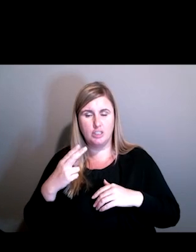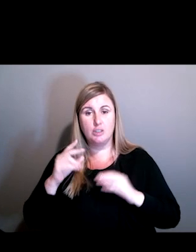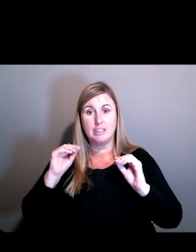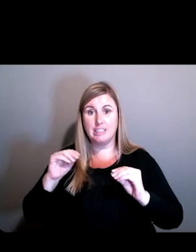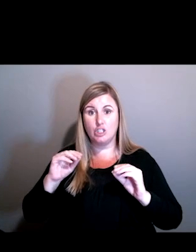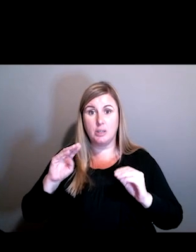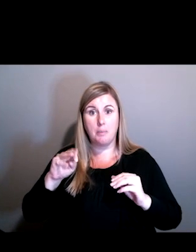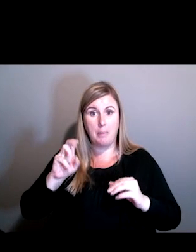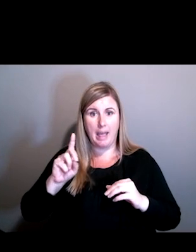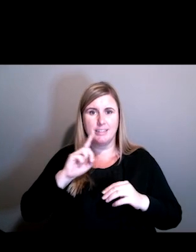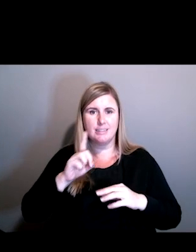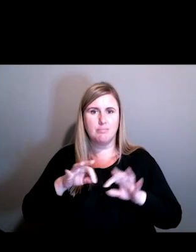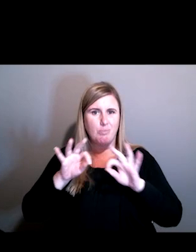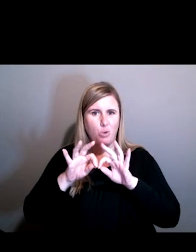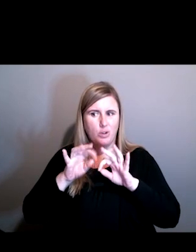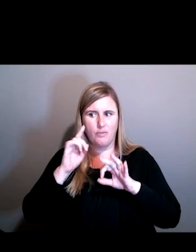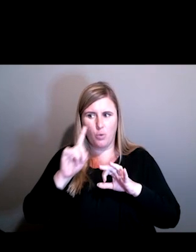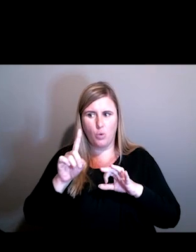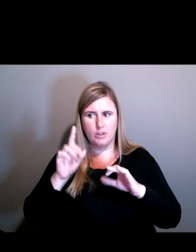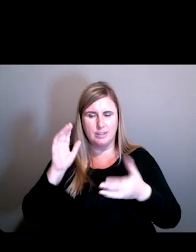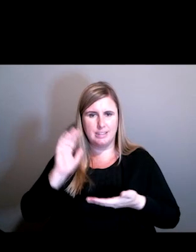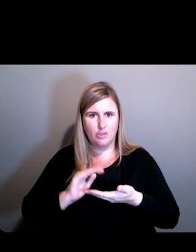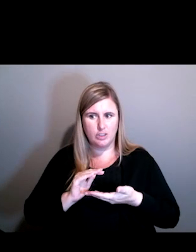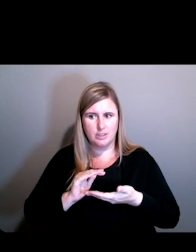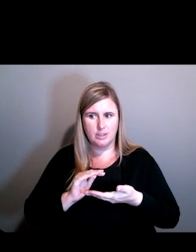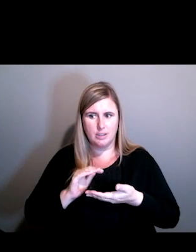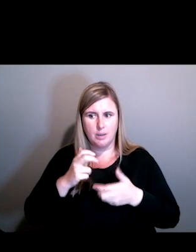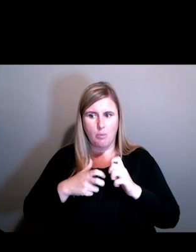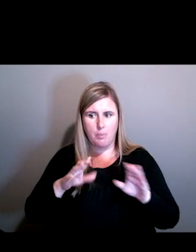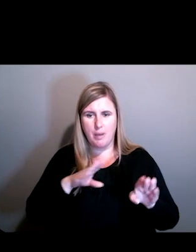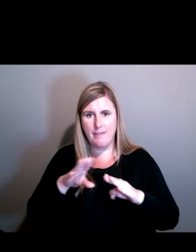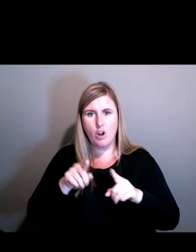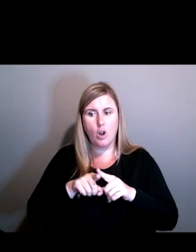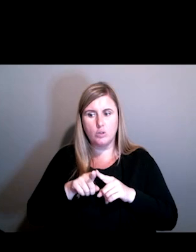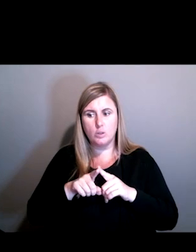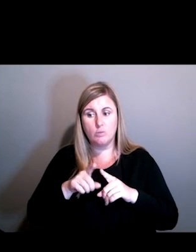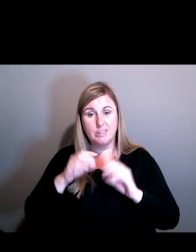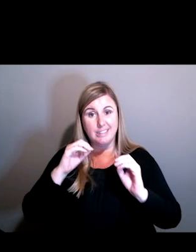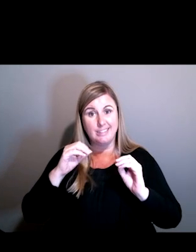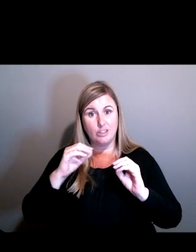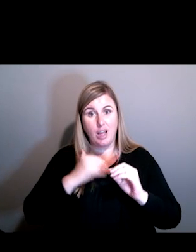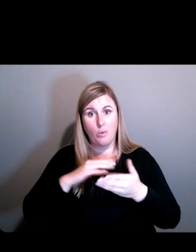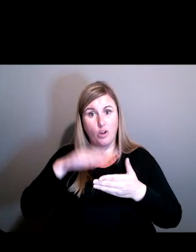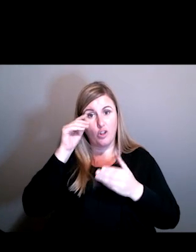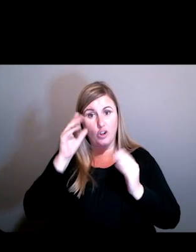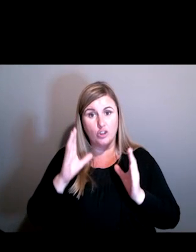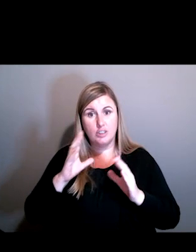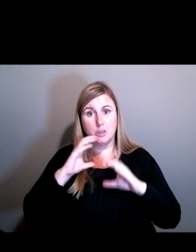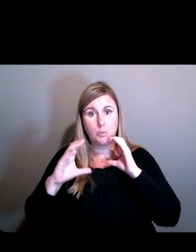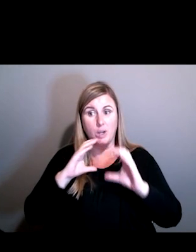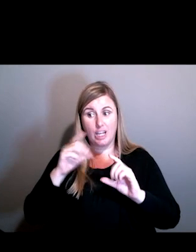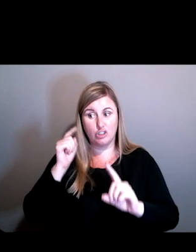so teaching mands is important for decreasing problem behavior, and also just teaching our learners